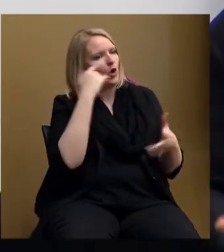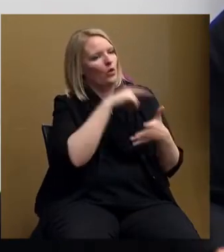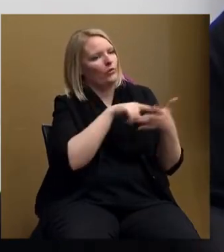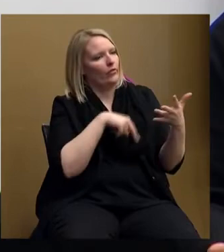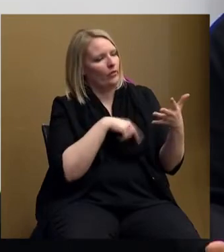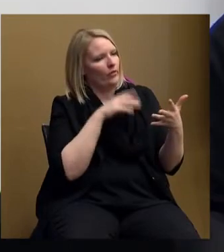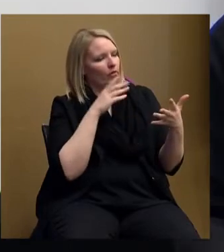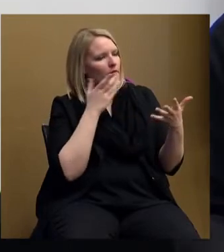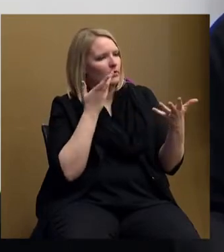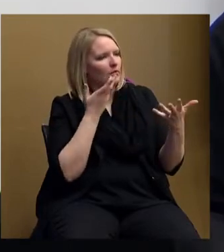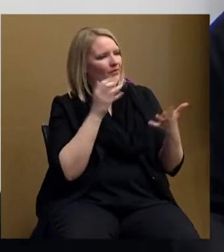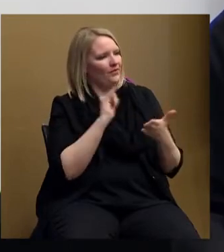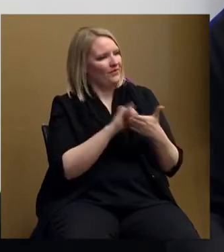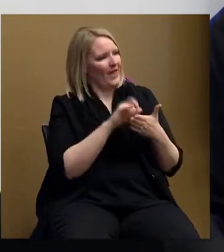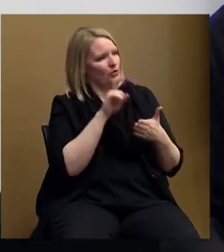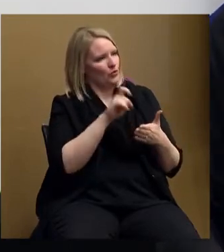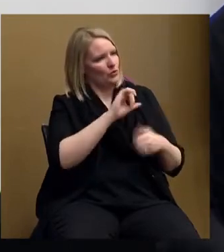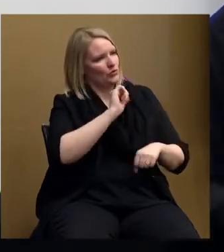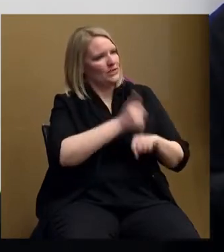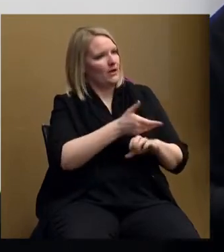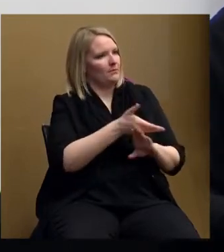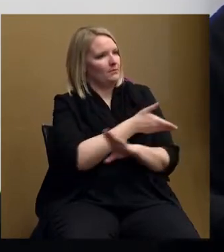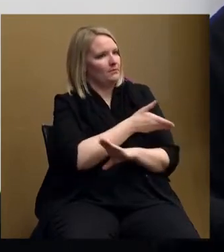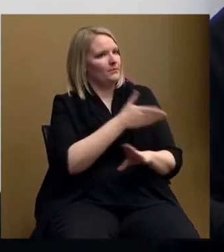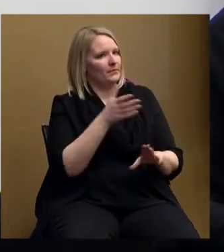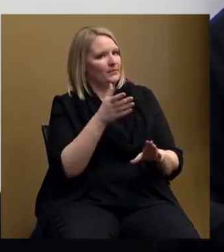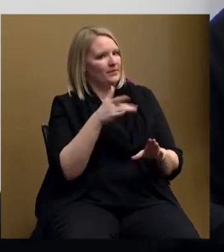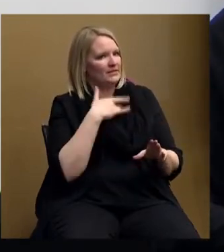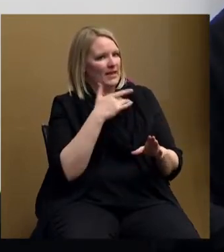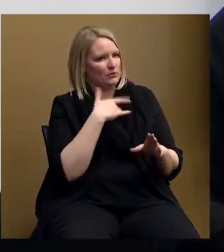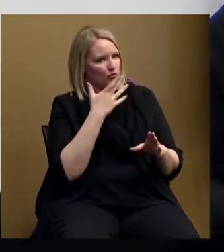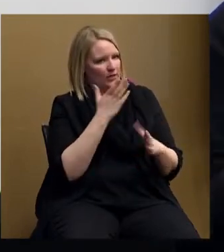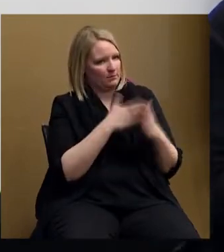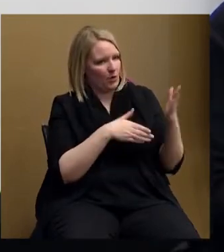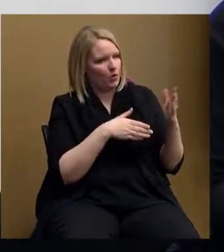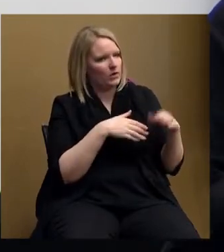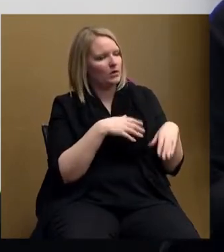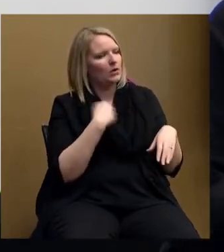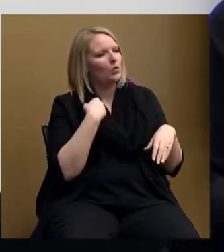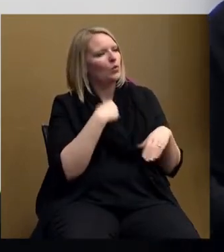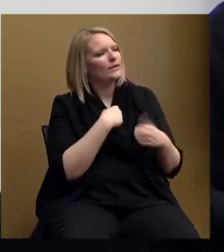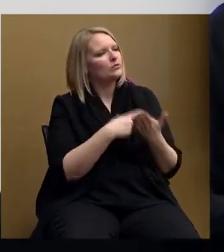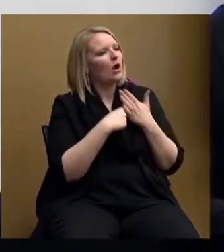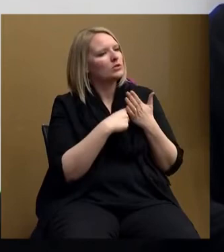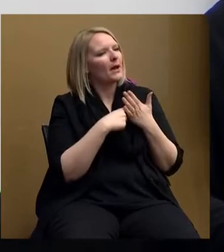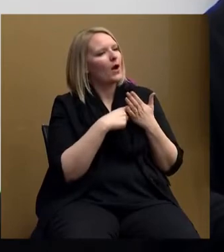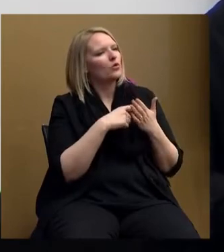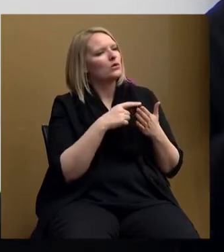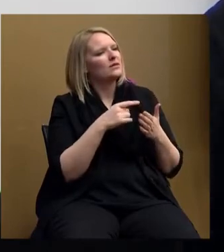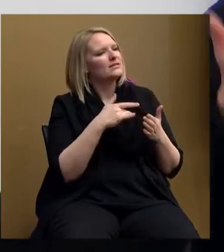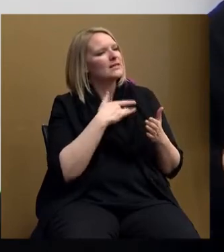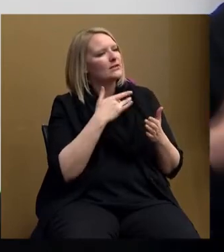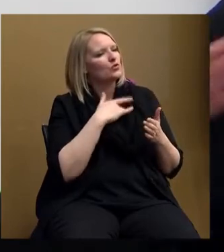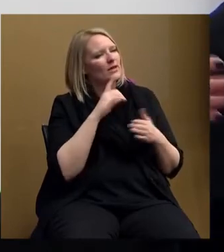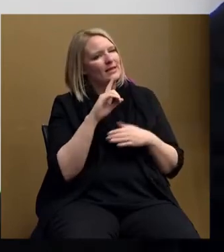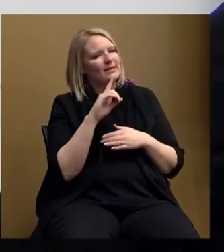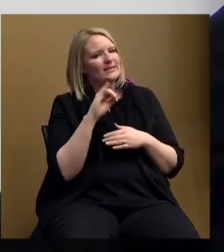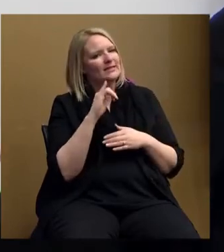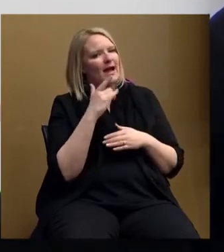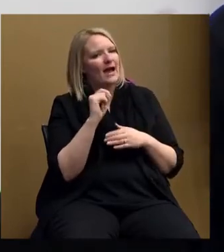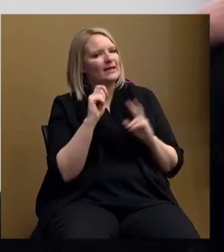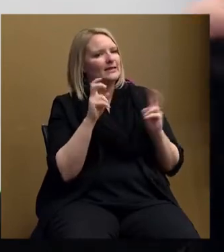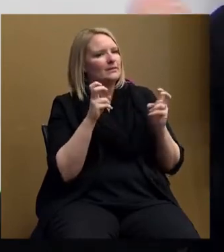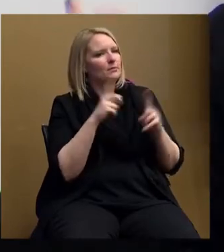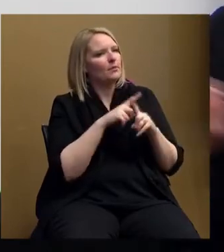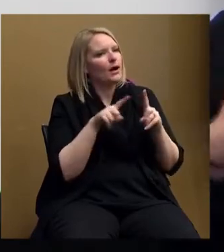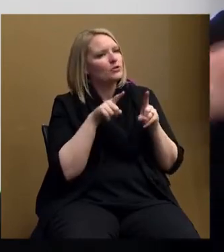get that sensory component in place. We talked a little bit about a sensory diet, but it's that constant throughout